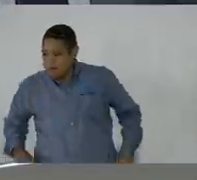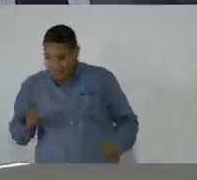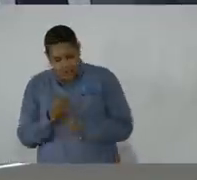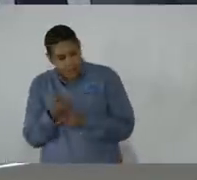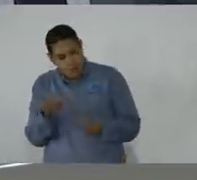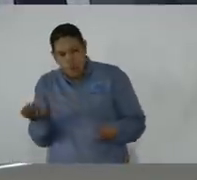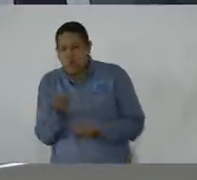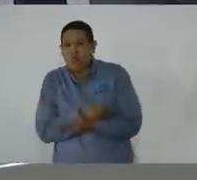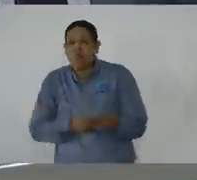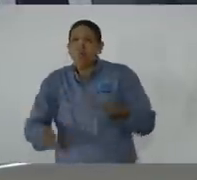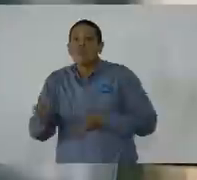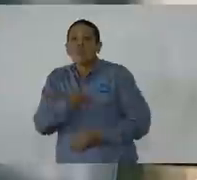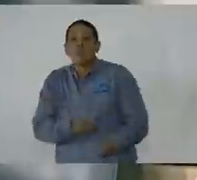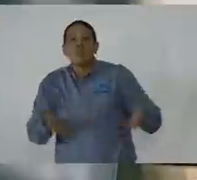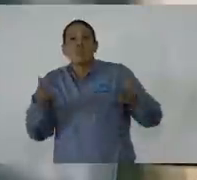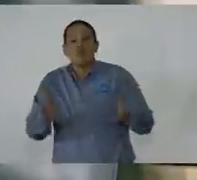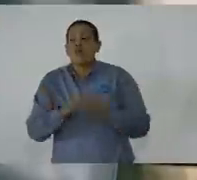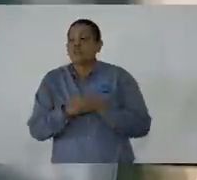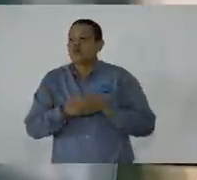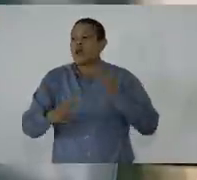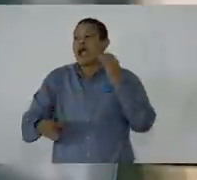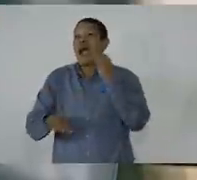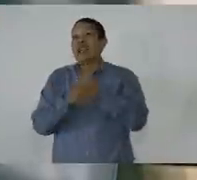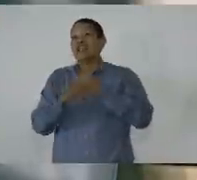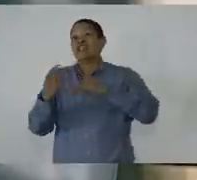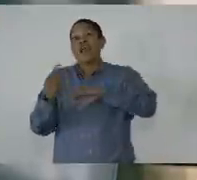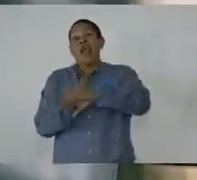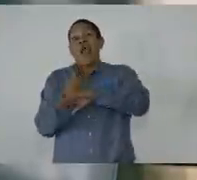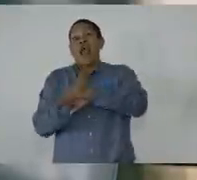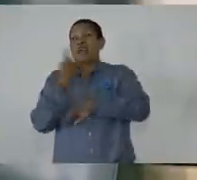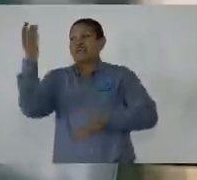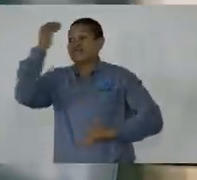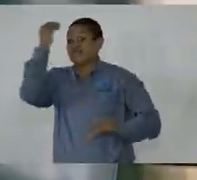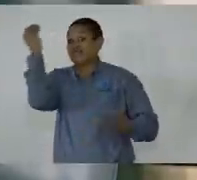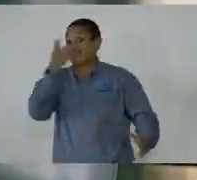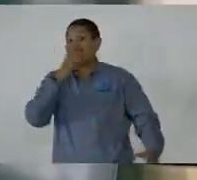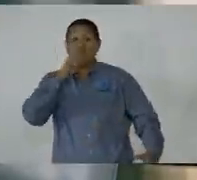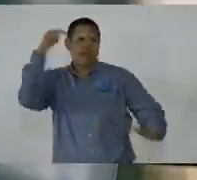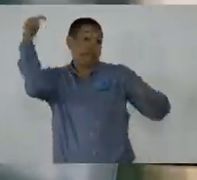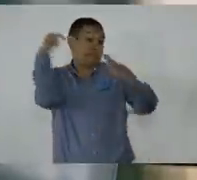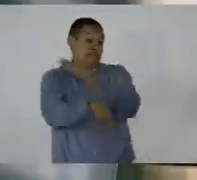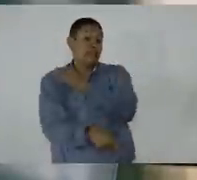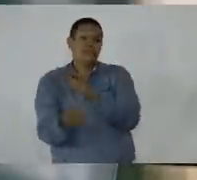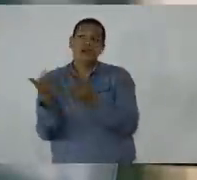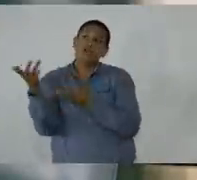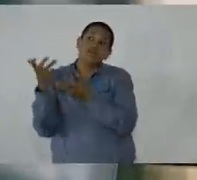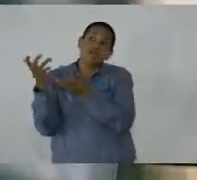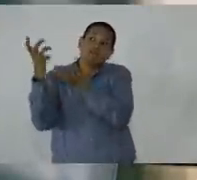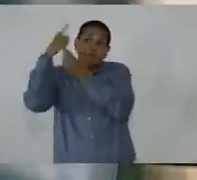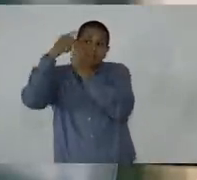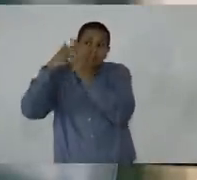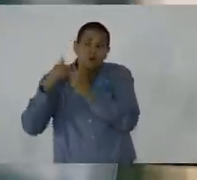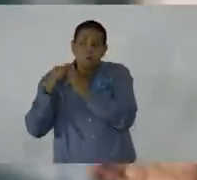Madam Speaker, additionally, Guyana has confirmed its interest in intensifying bilateral cooperation with Jamaica, and I'll be there